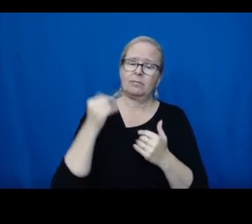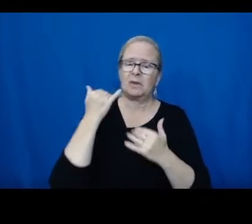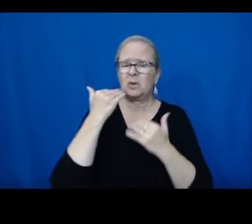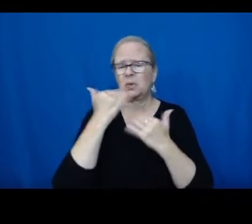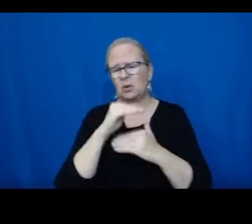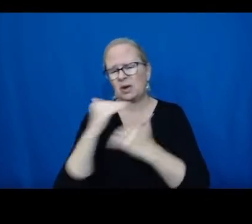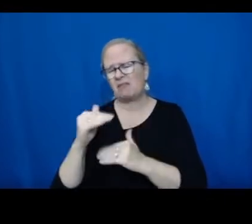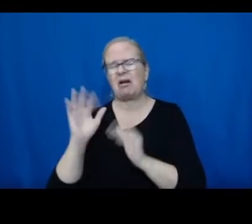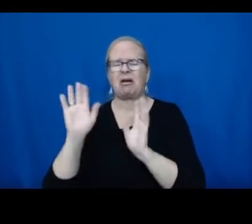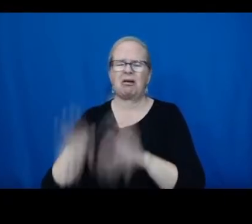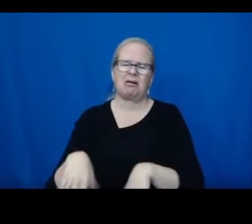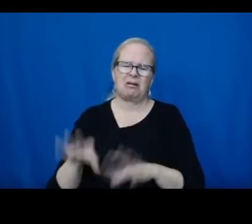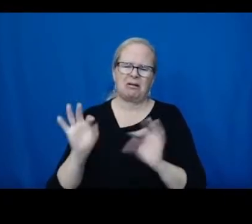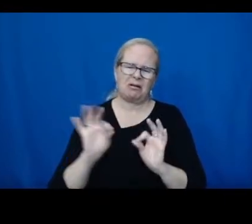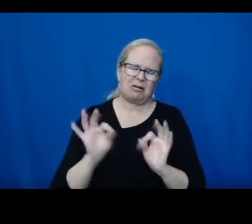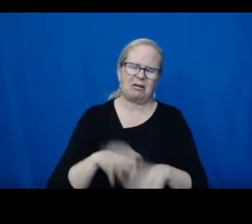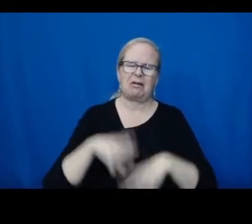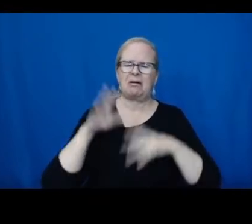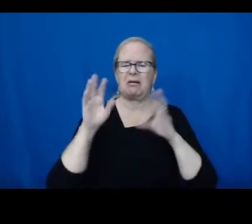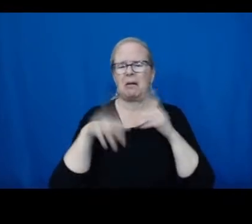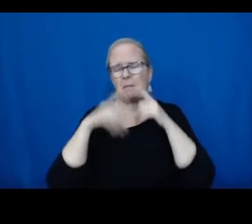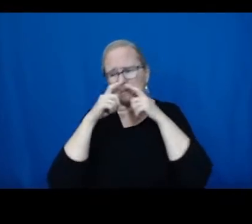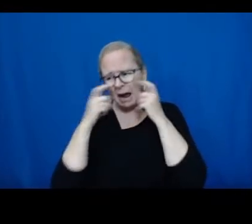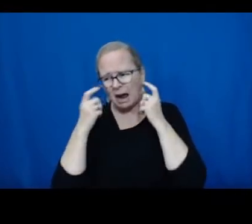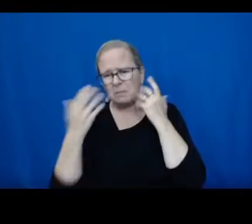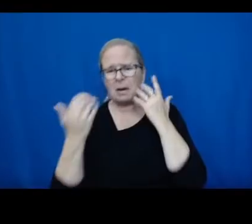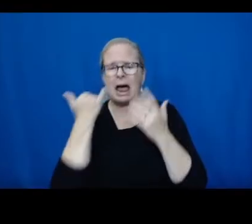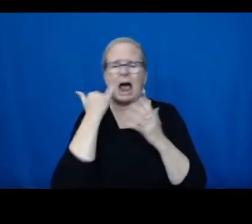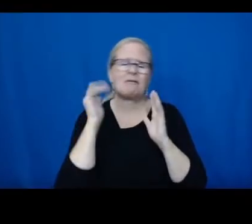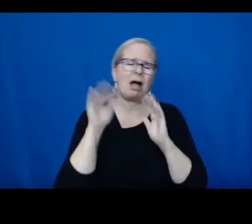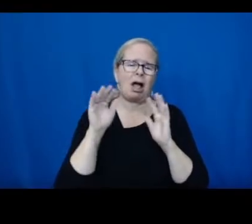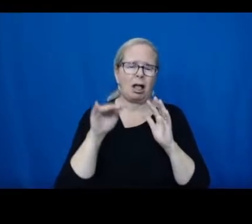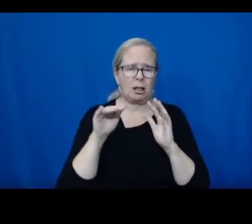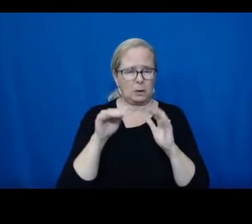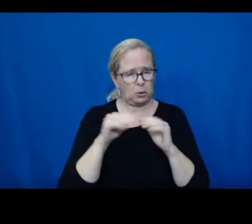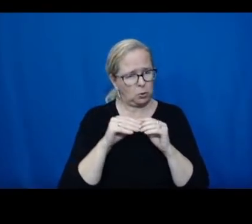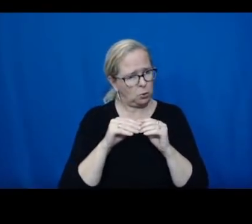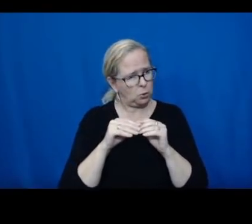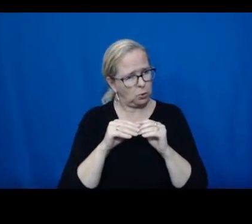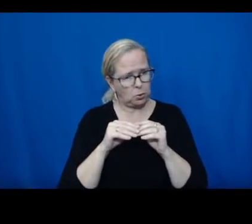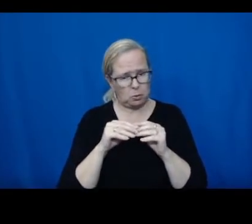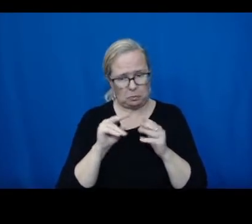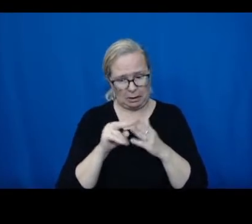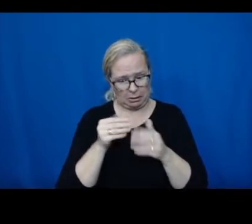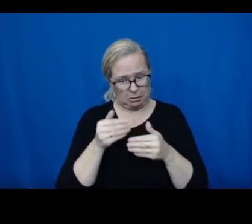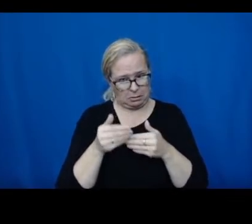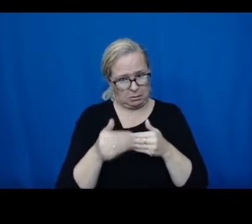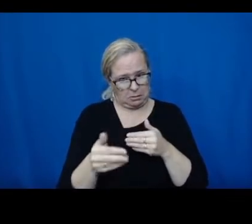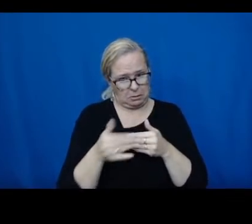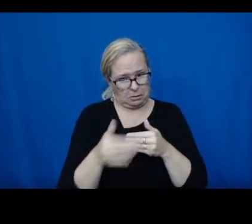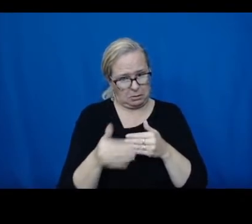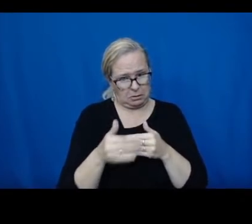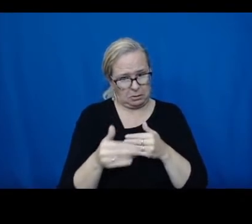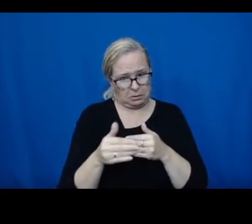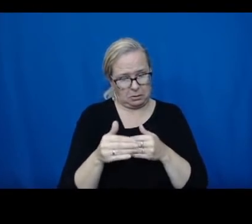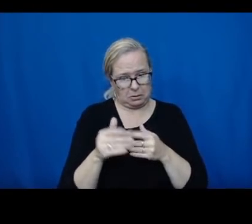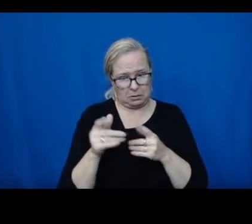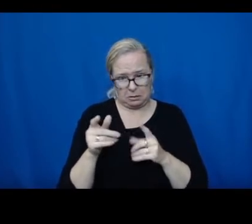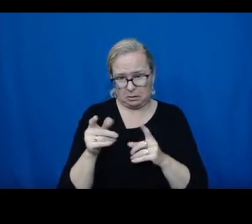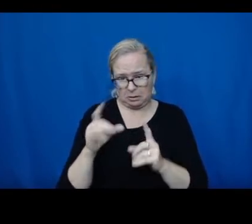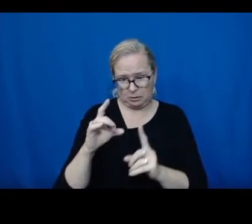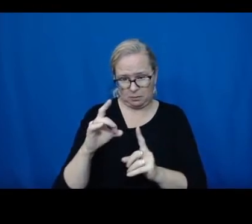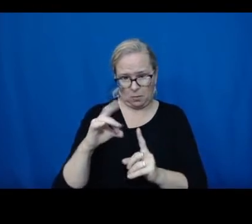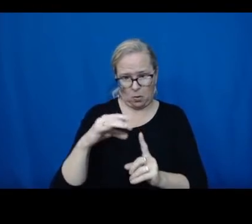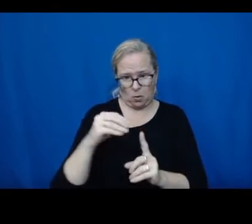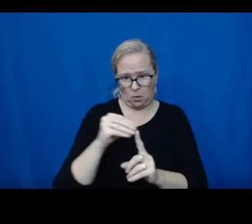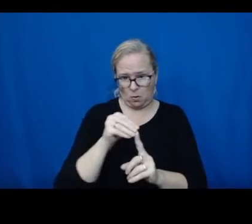plus vaccinated under 12s, we're going to miss some really great opportunities to really steer away. We're all still on